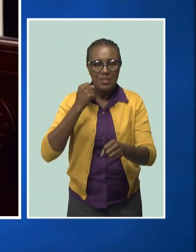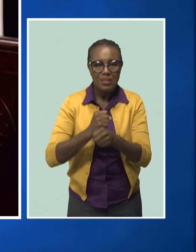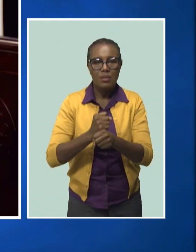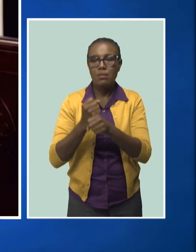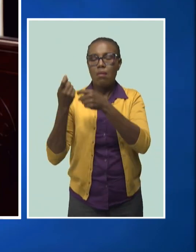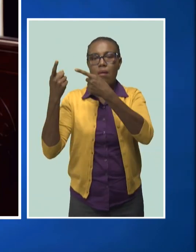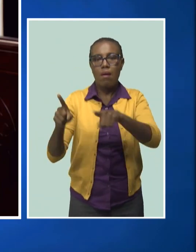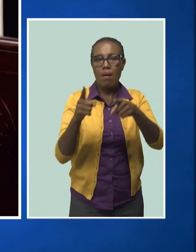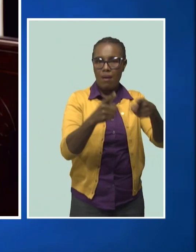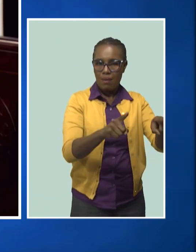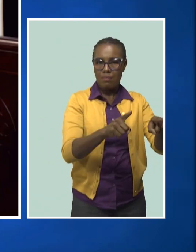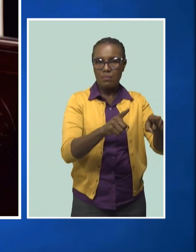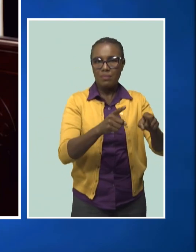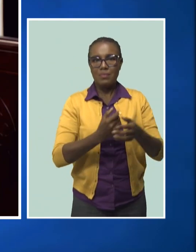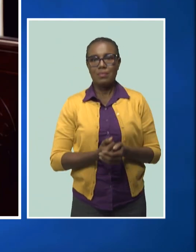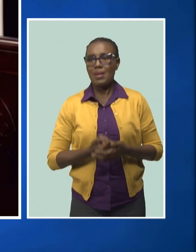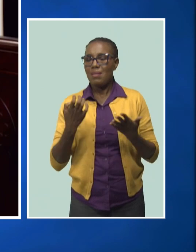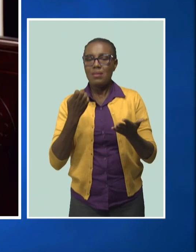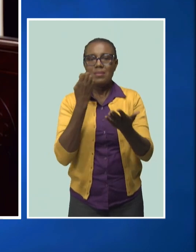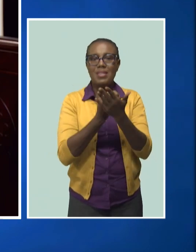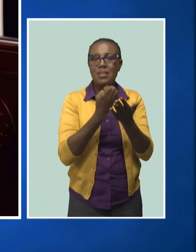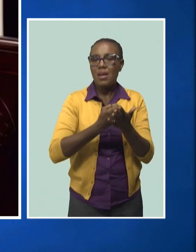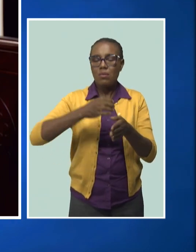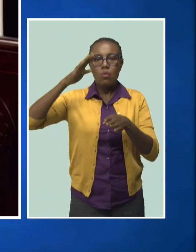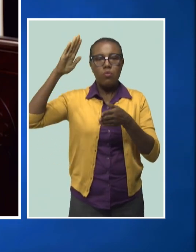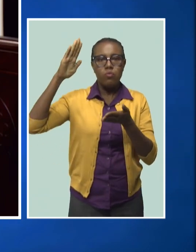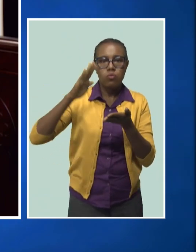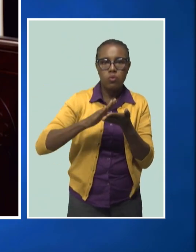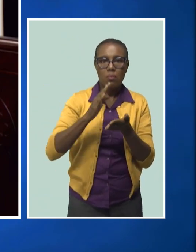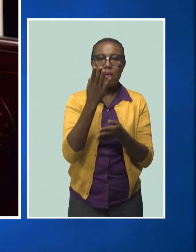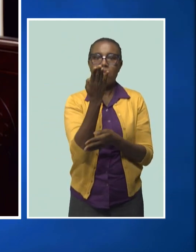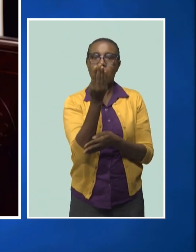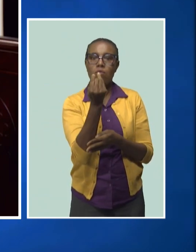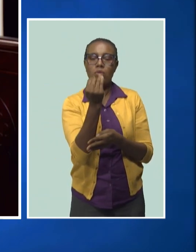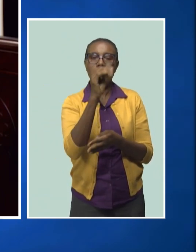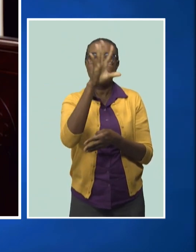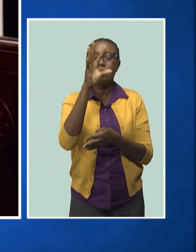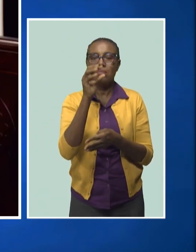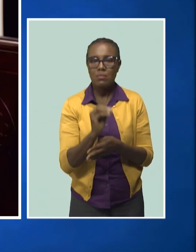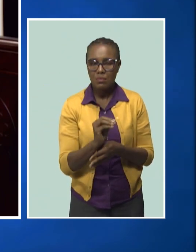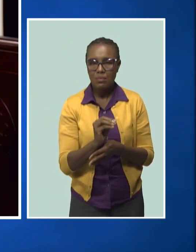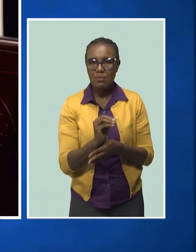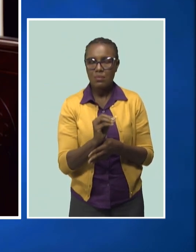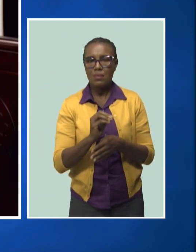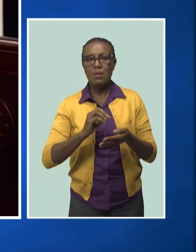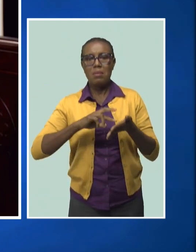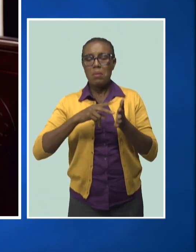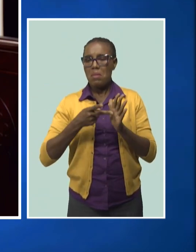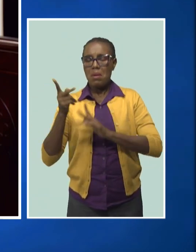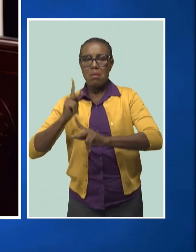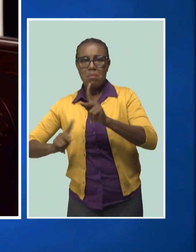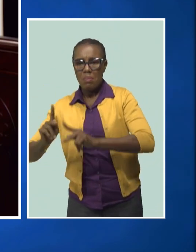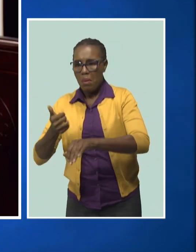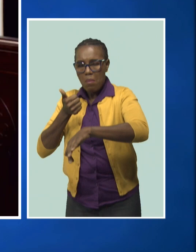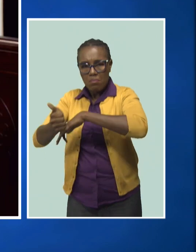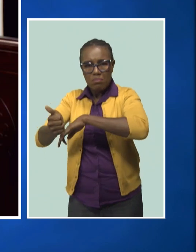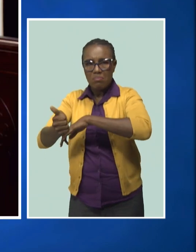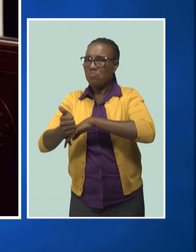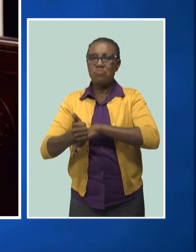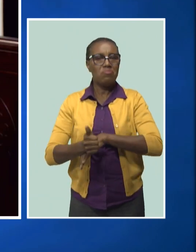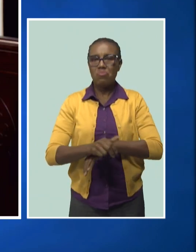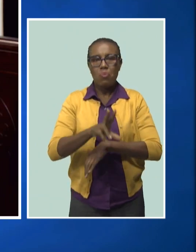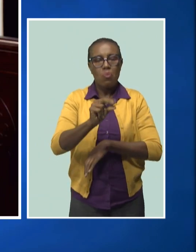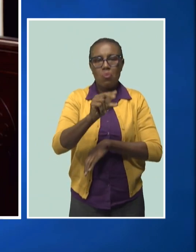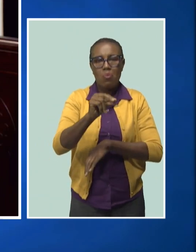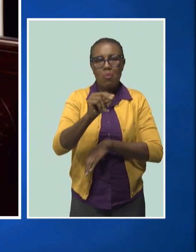happened, and this economy declined by 14%, not due to anything done by the people of Barbados, but